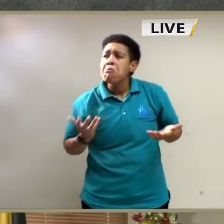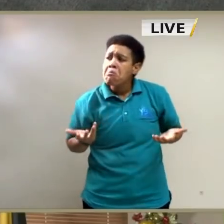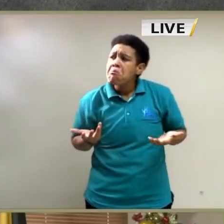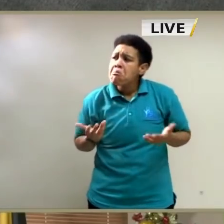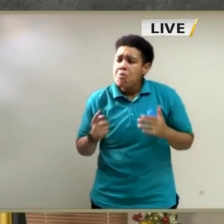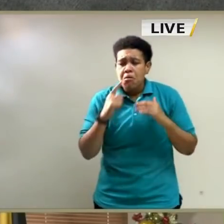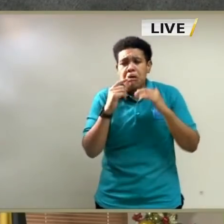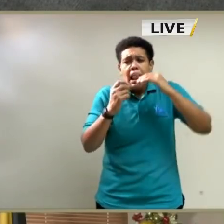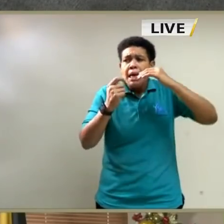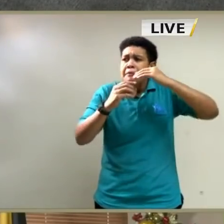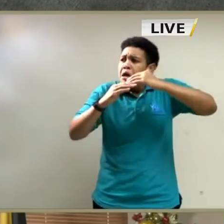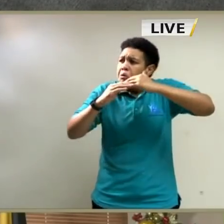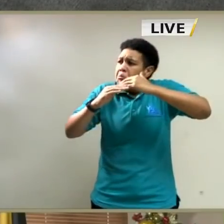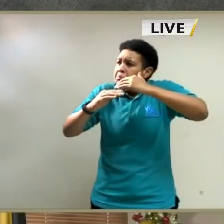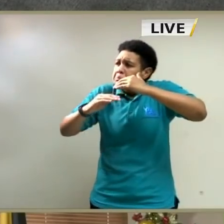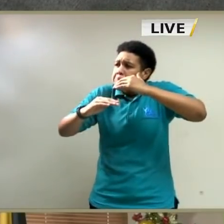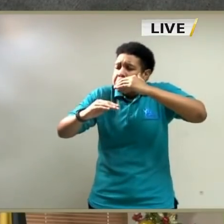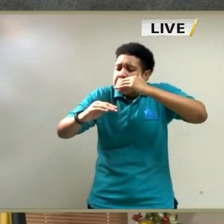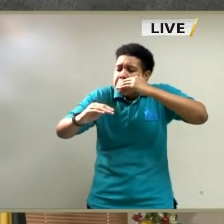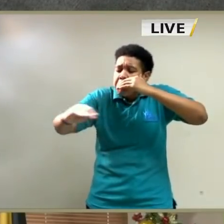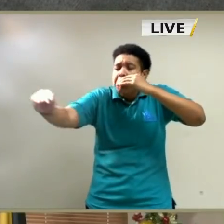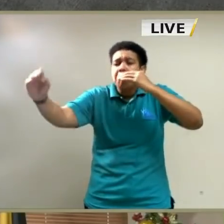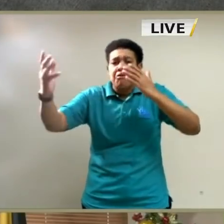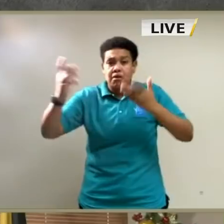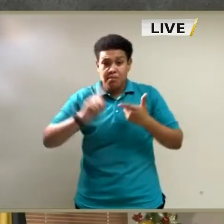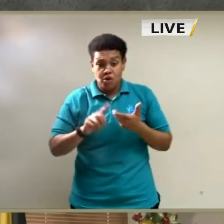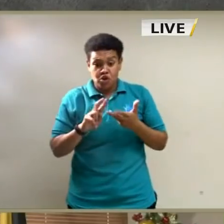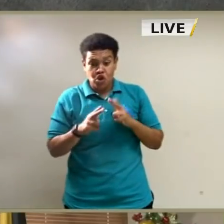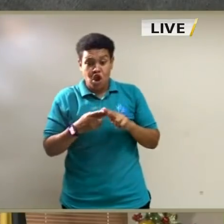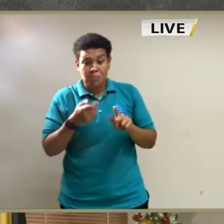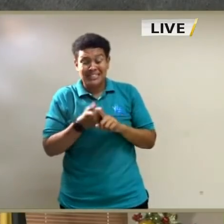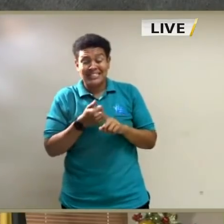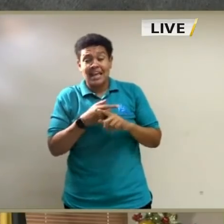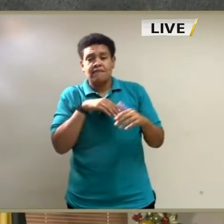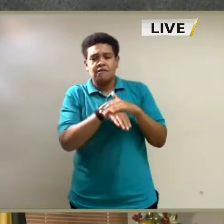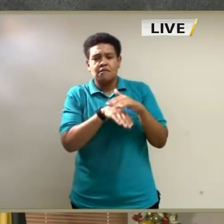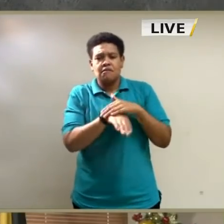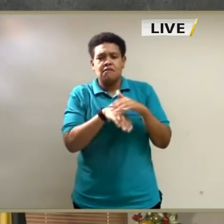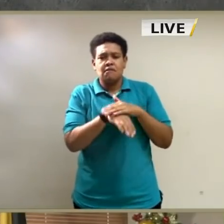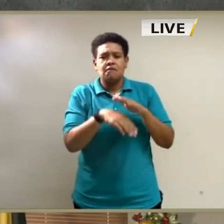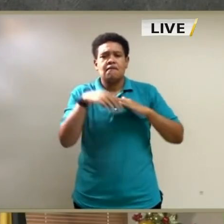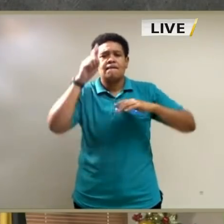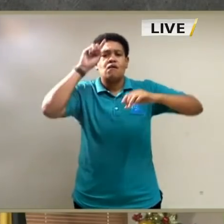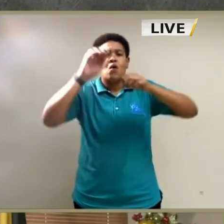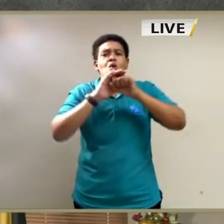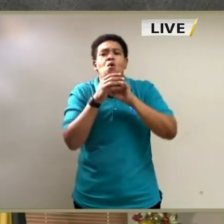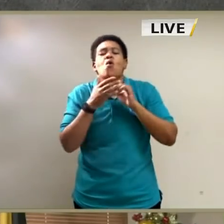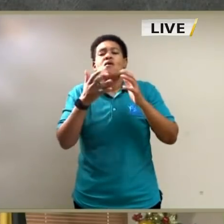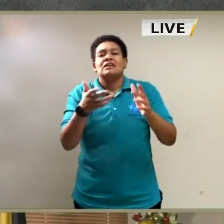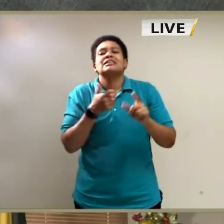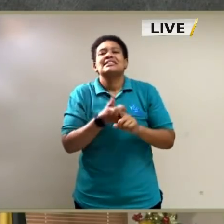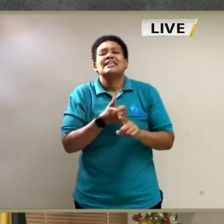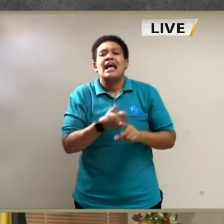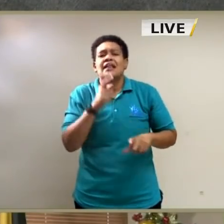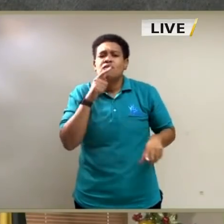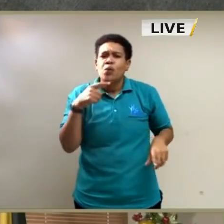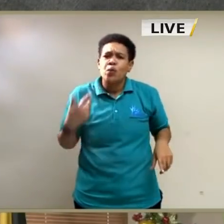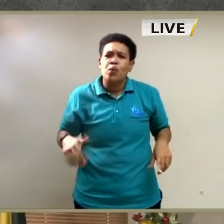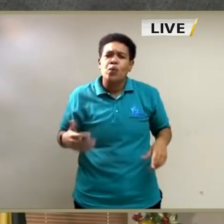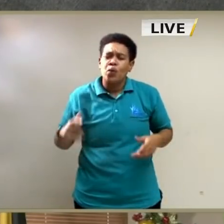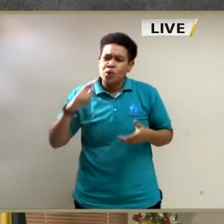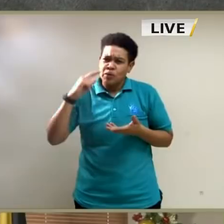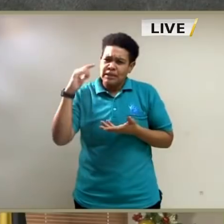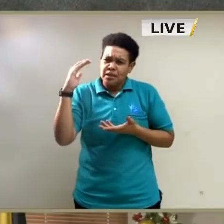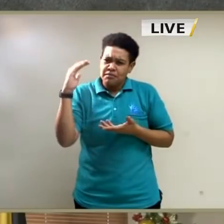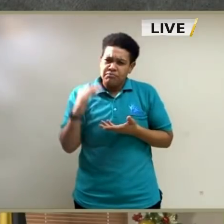off a little bit, and the number of admissions for COVID has been decreasing